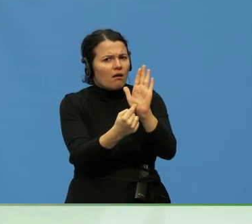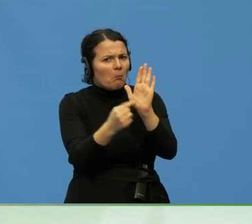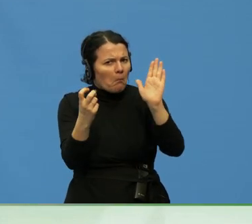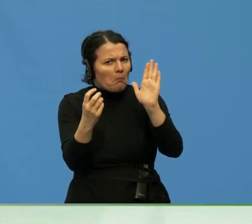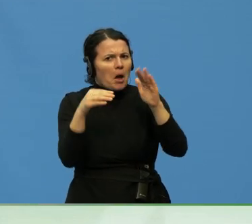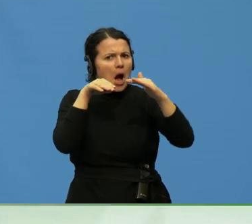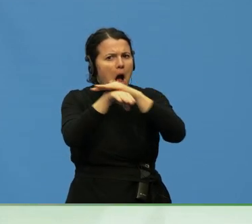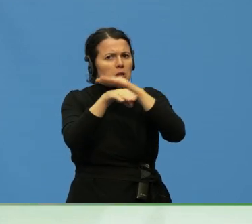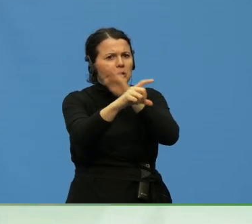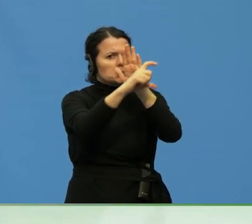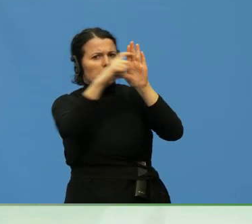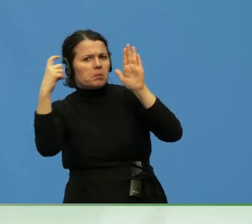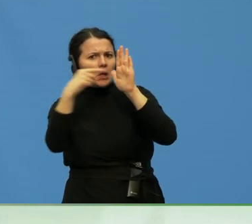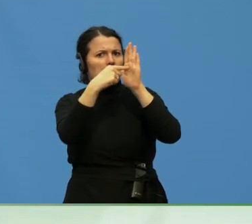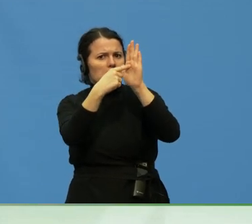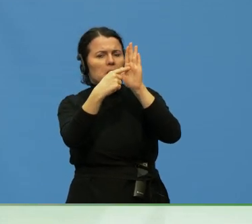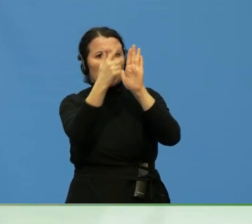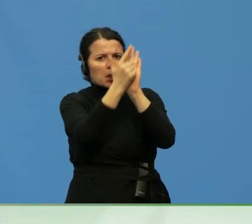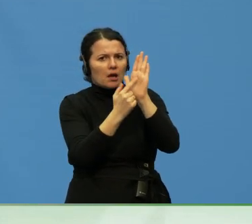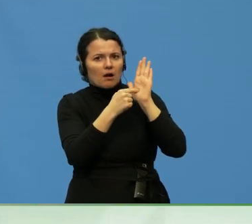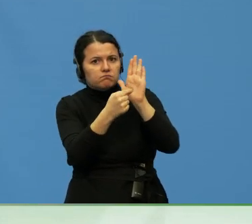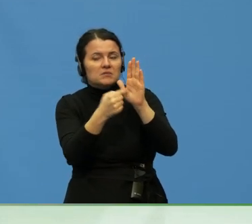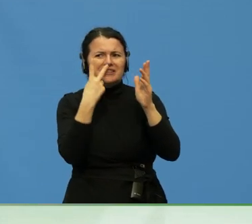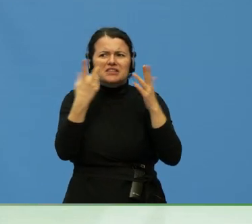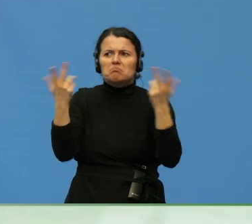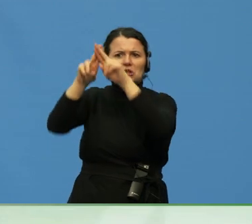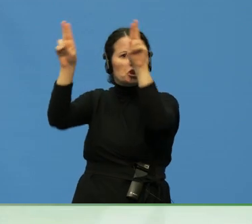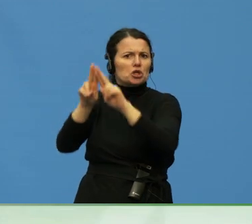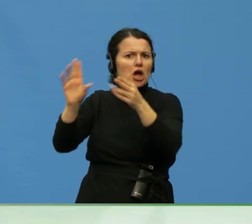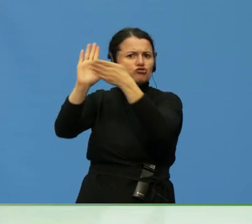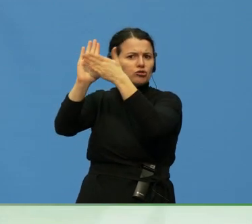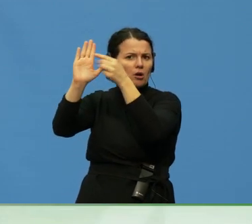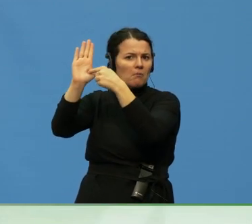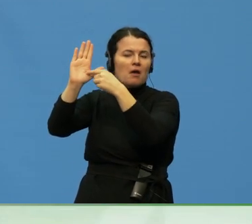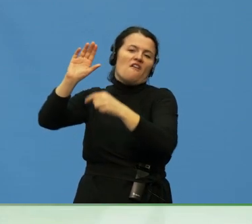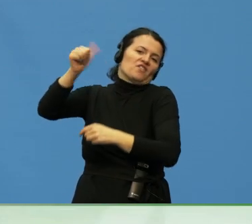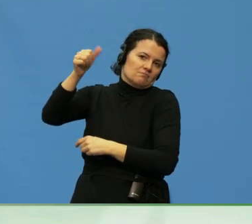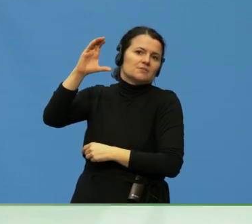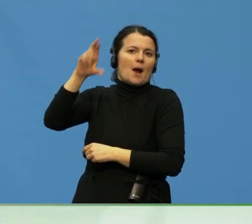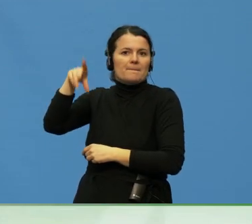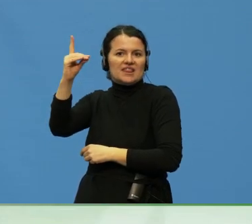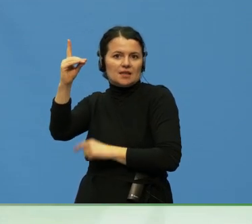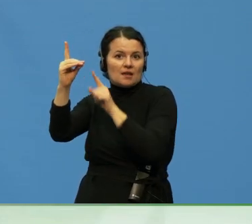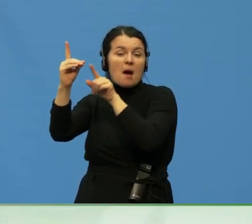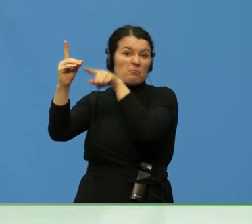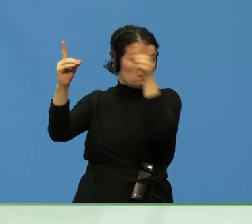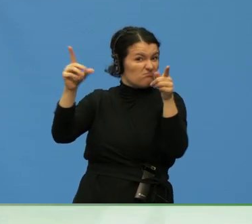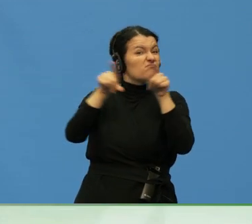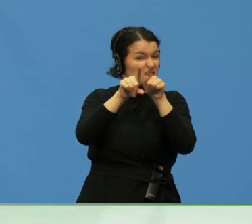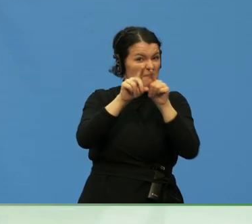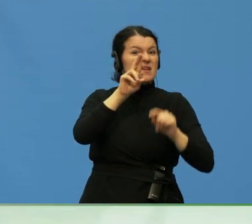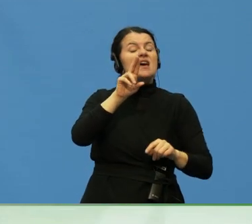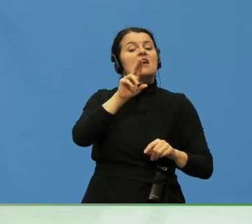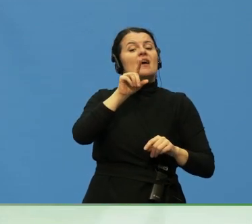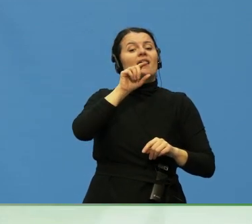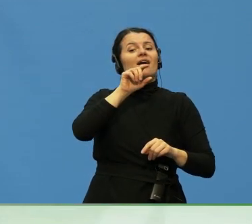will examine the key international frameworks, above all, of course, the CRPD, but there's also the UN Global Compact for